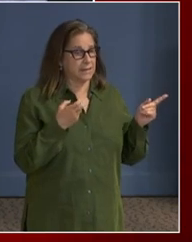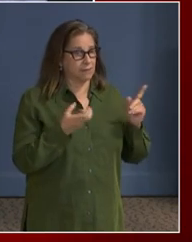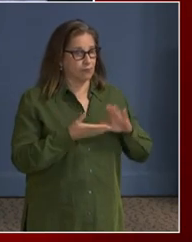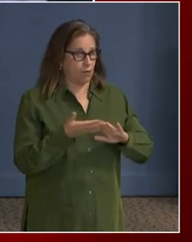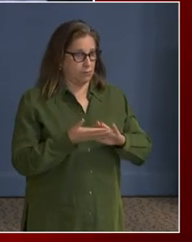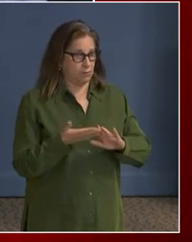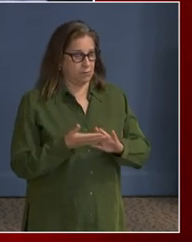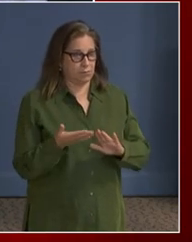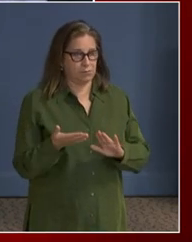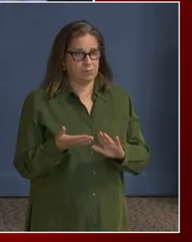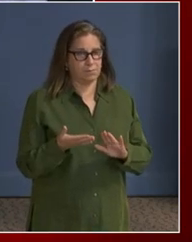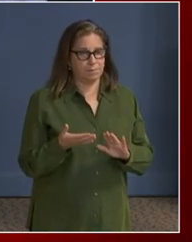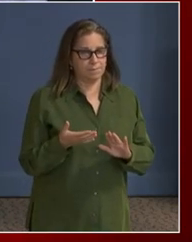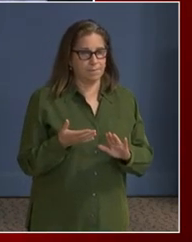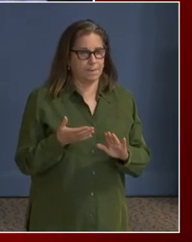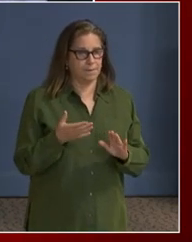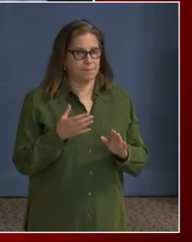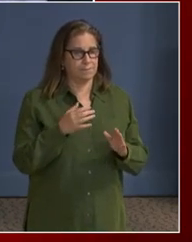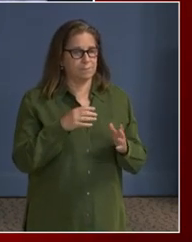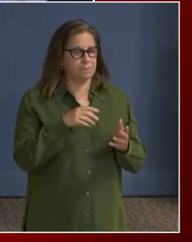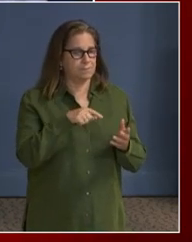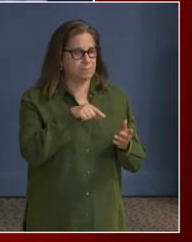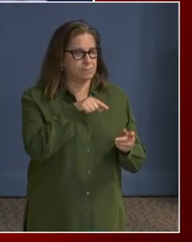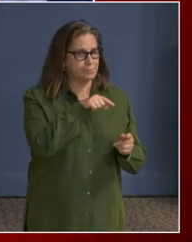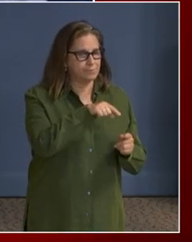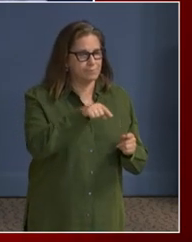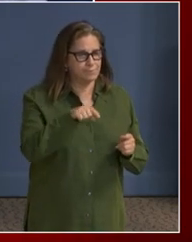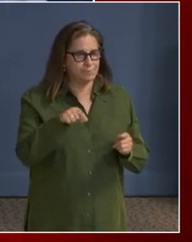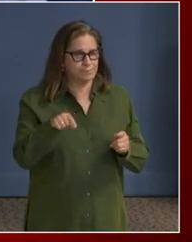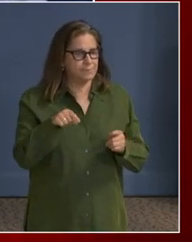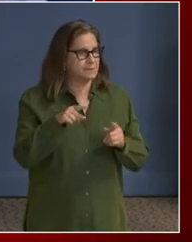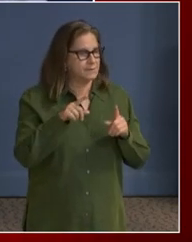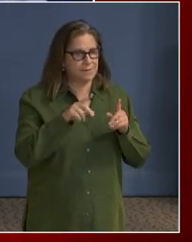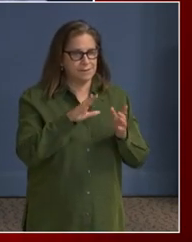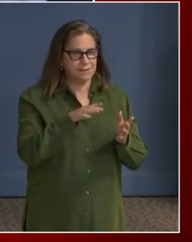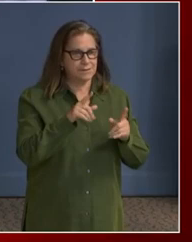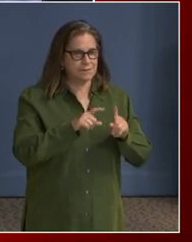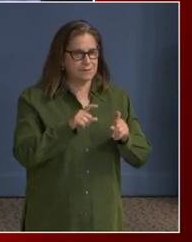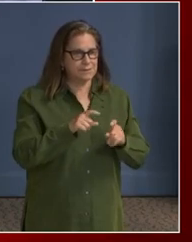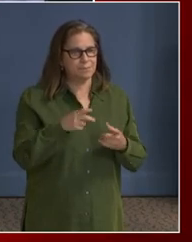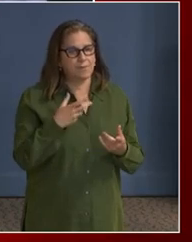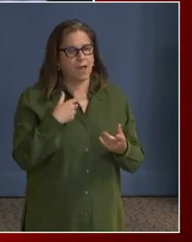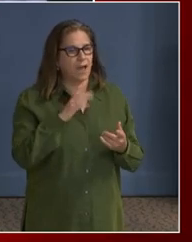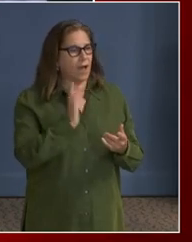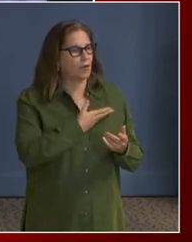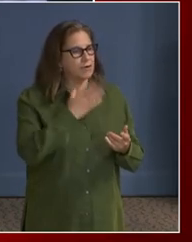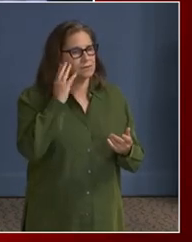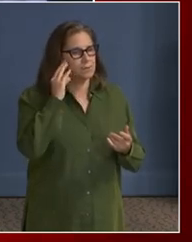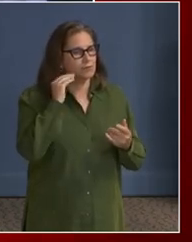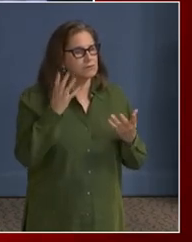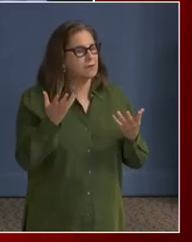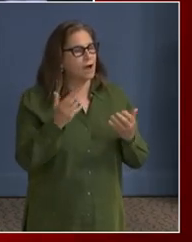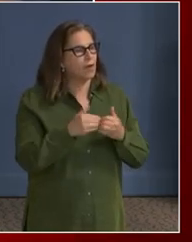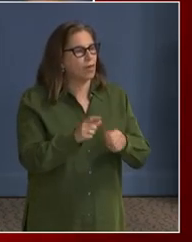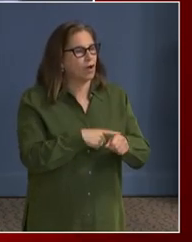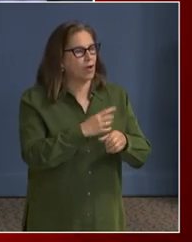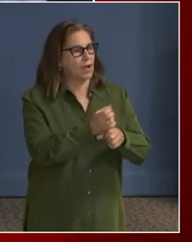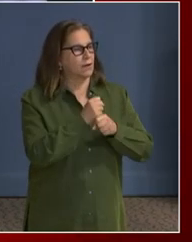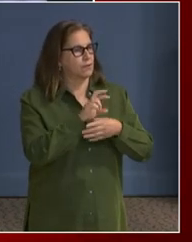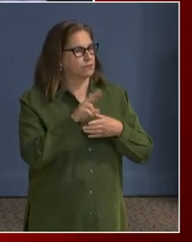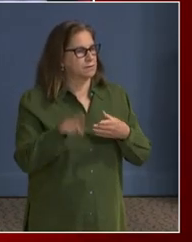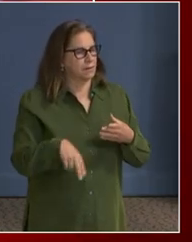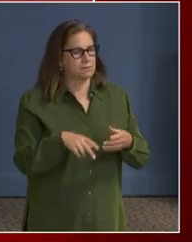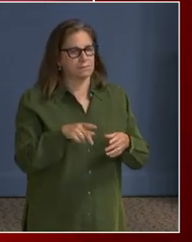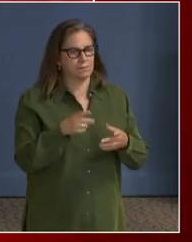about our experience with the average times for test results to come back.